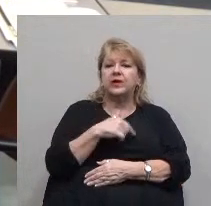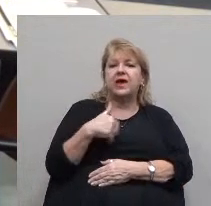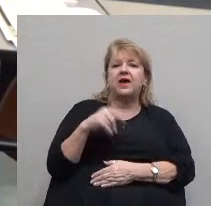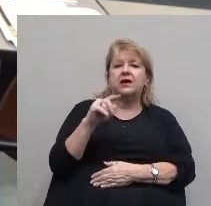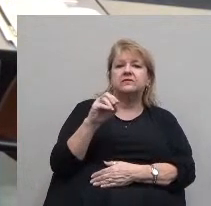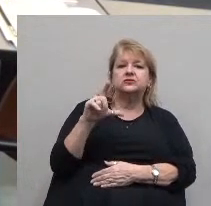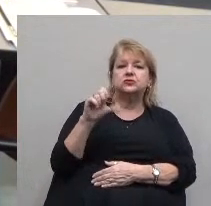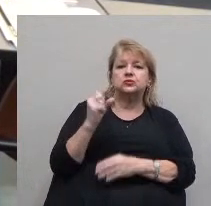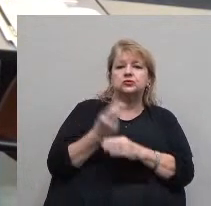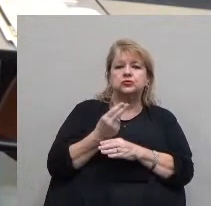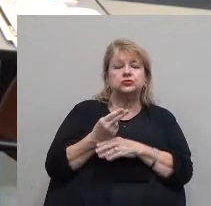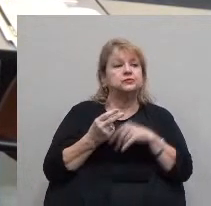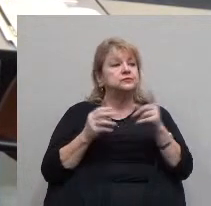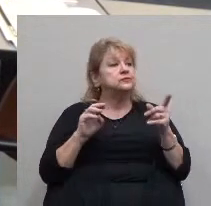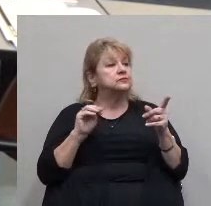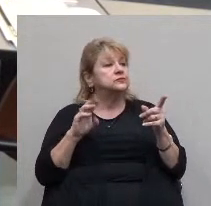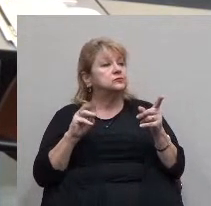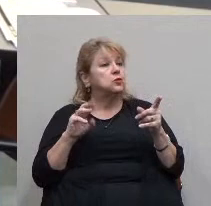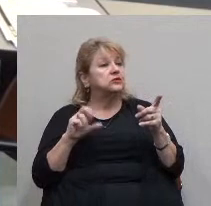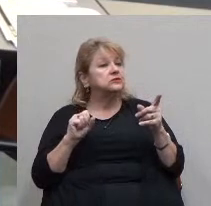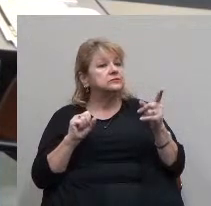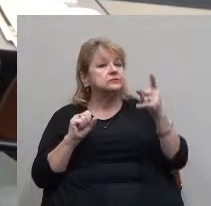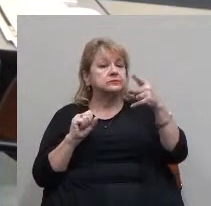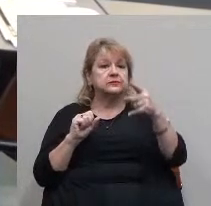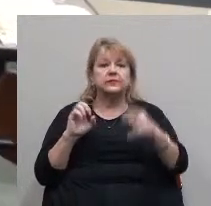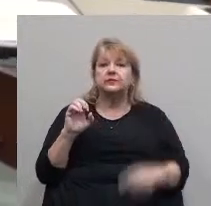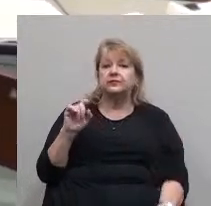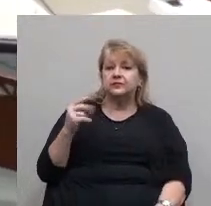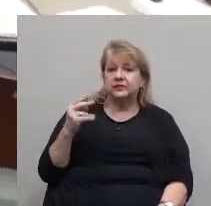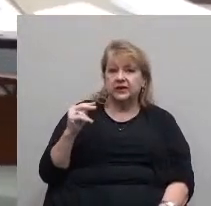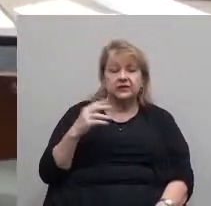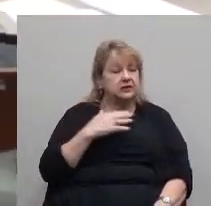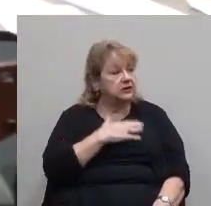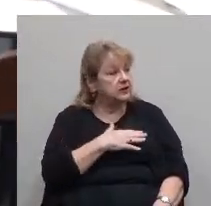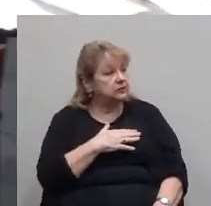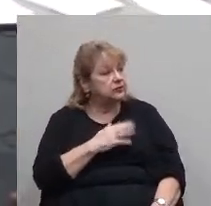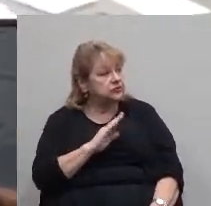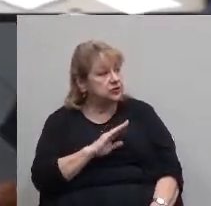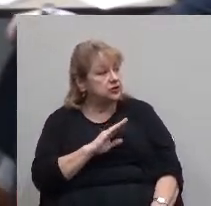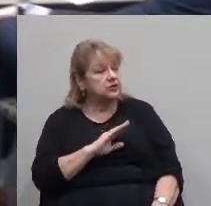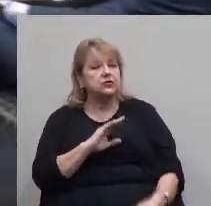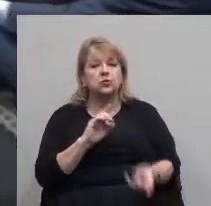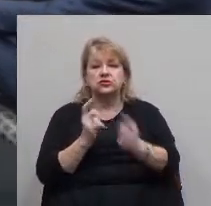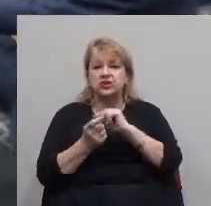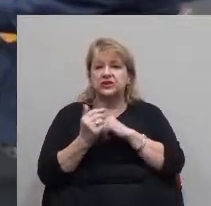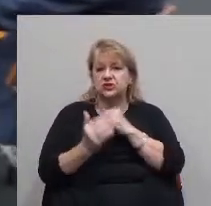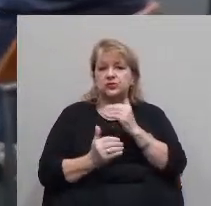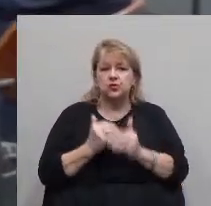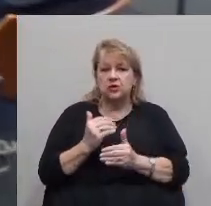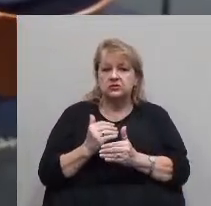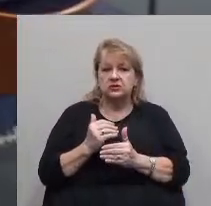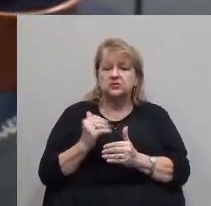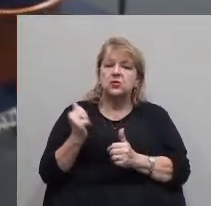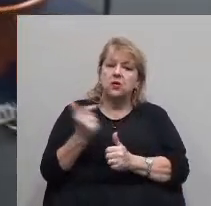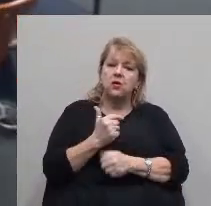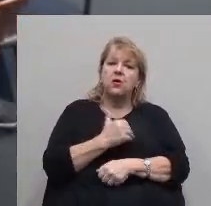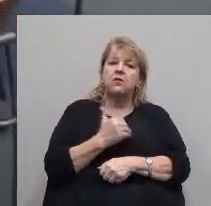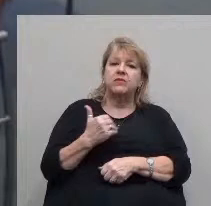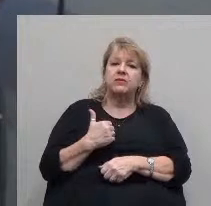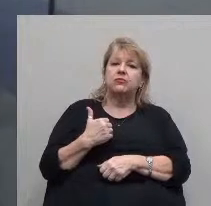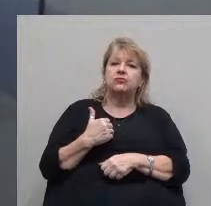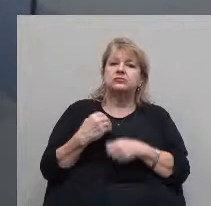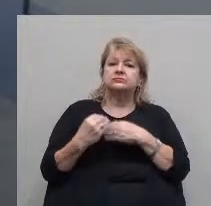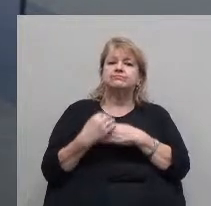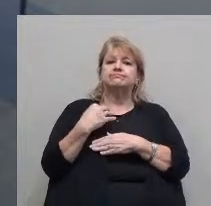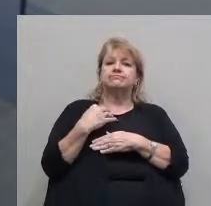there. And then Mr. Morris? Ethan, so I appreciate the change in the process so that every member is advised and has